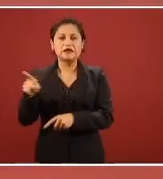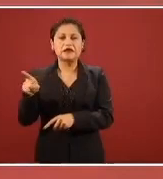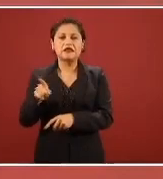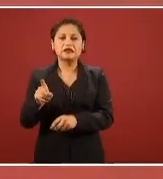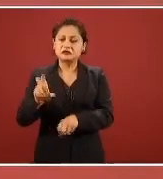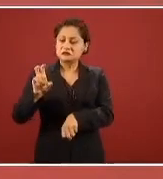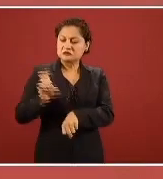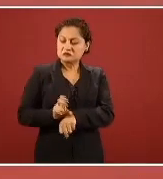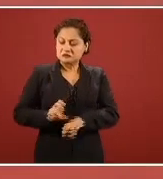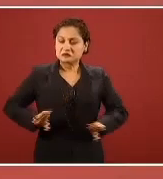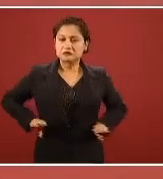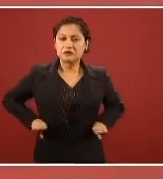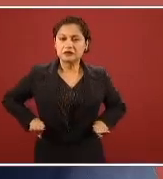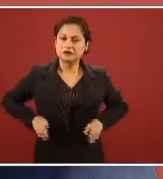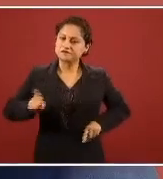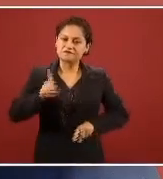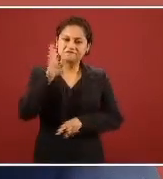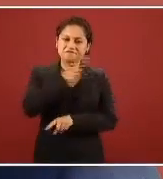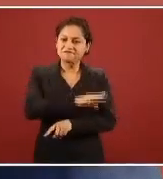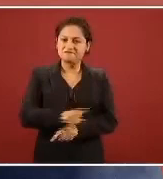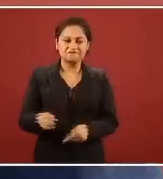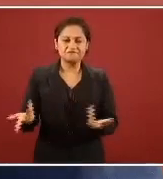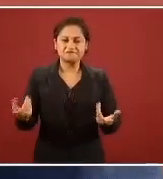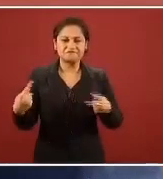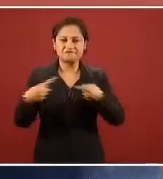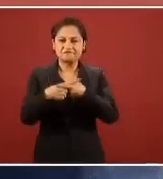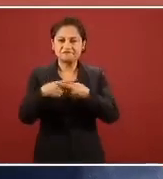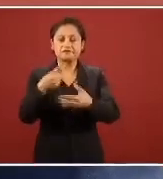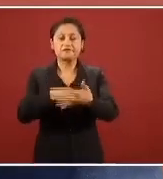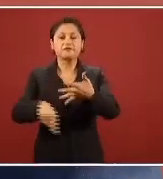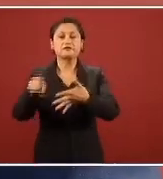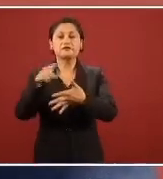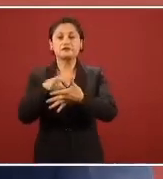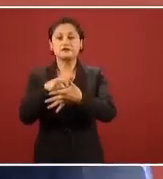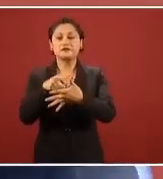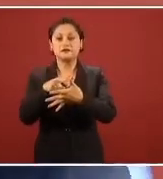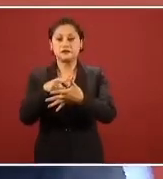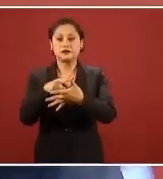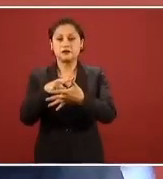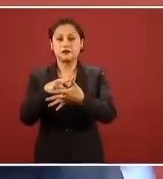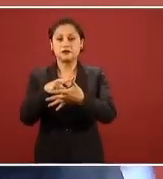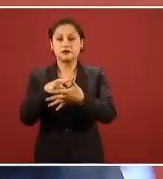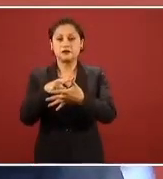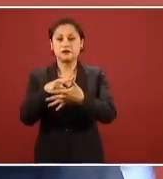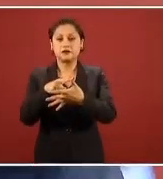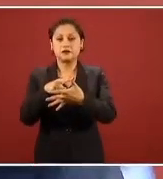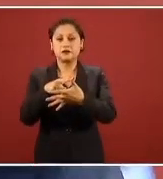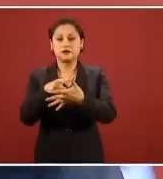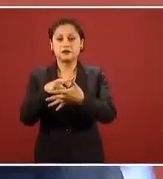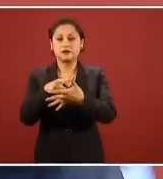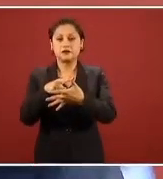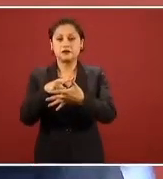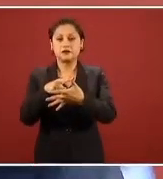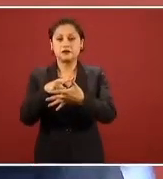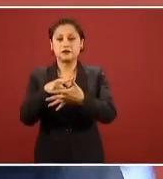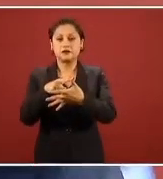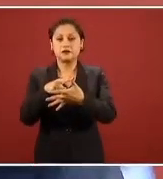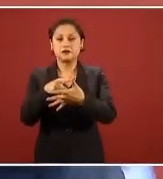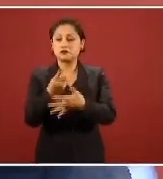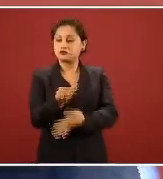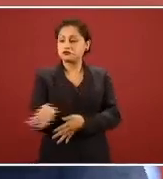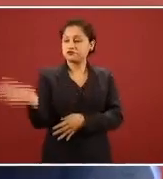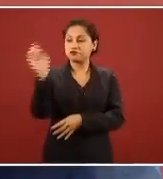chauvinistic. Se tiene que respetar a las mujeres. Women need to be